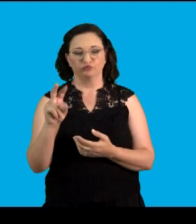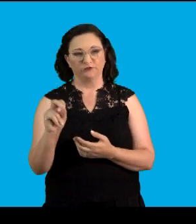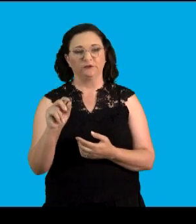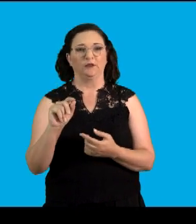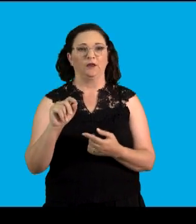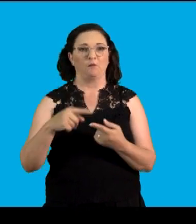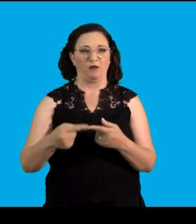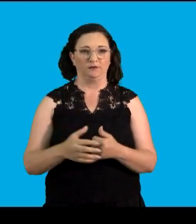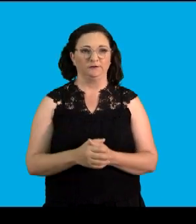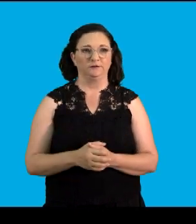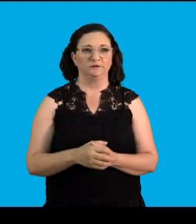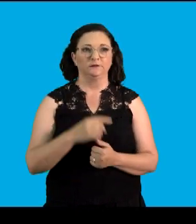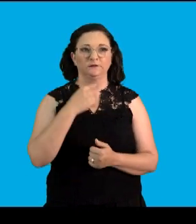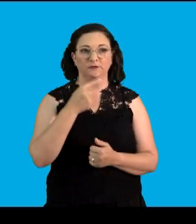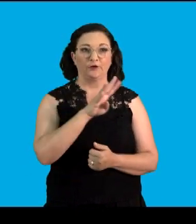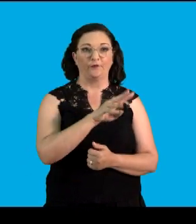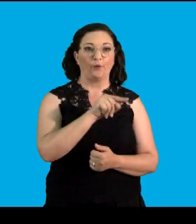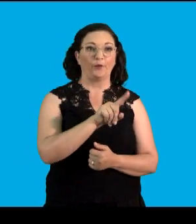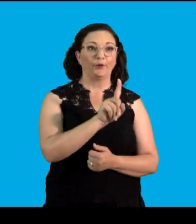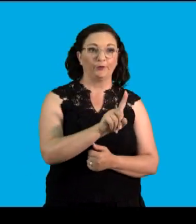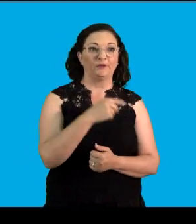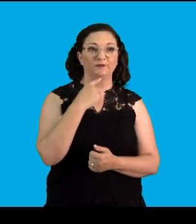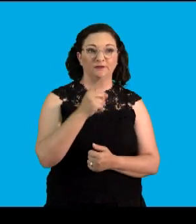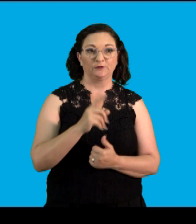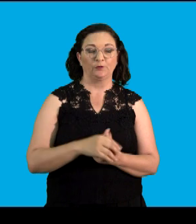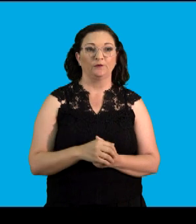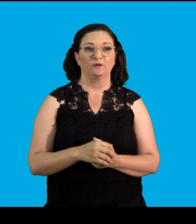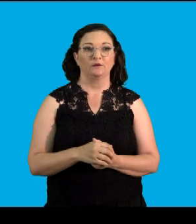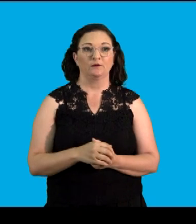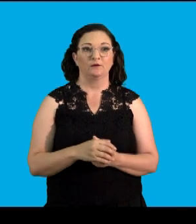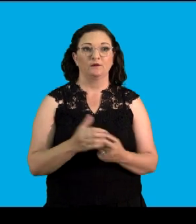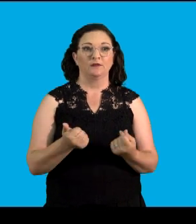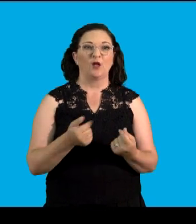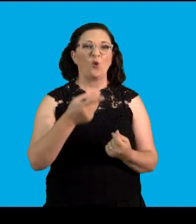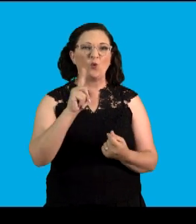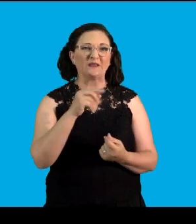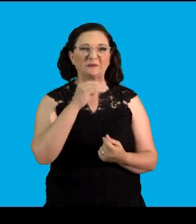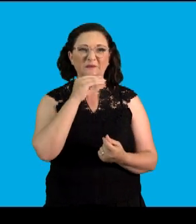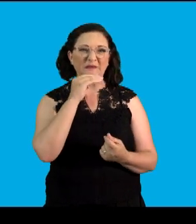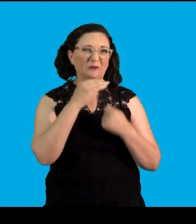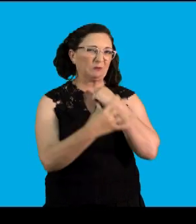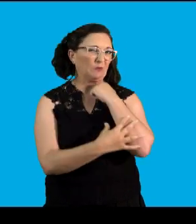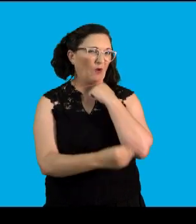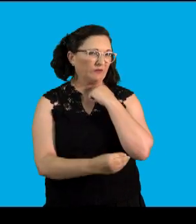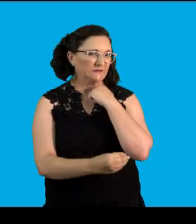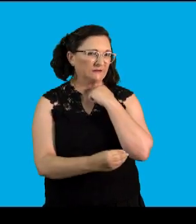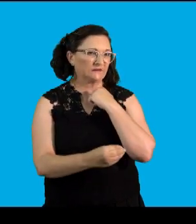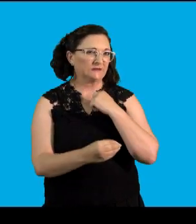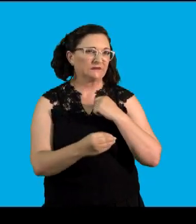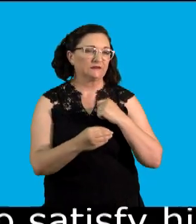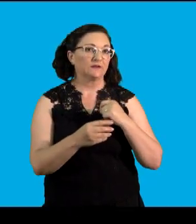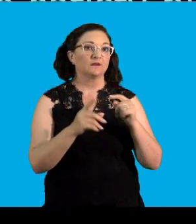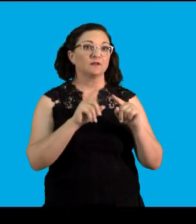the question here says, which is 4.1, give the meaning of poverty. So it says